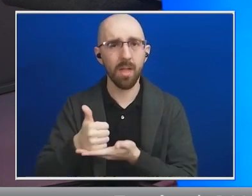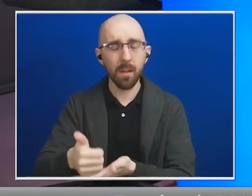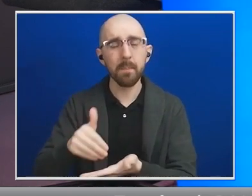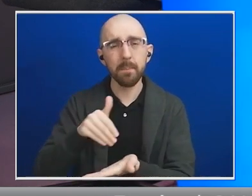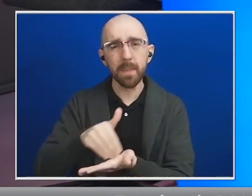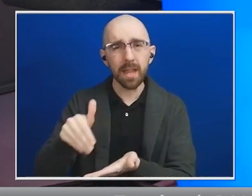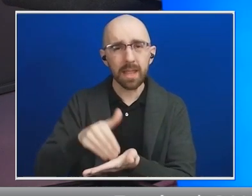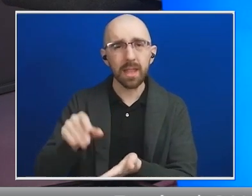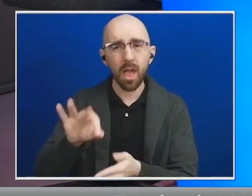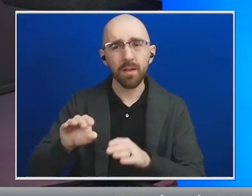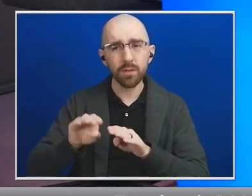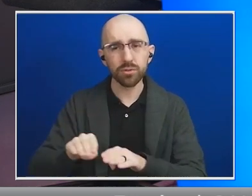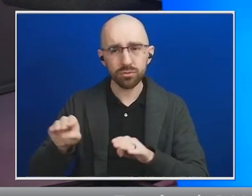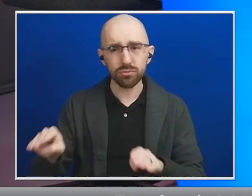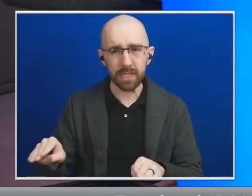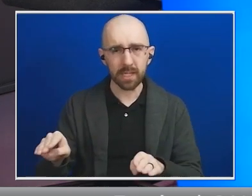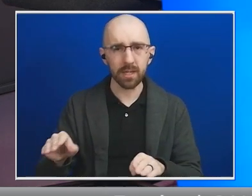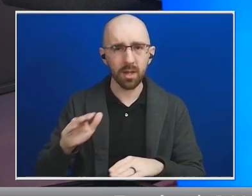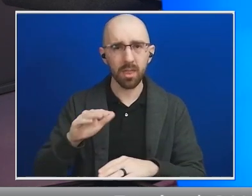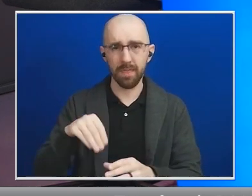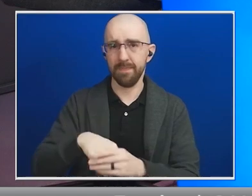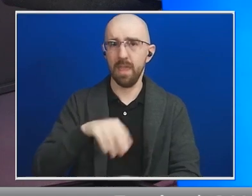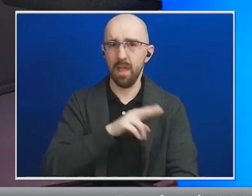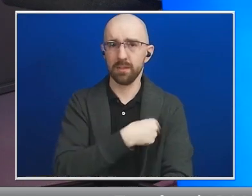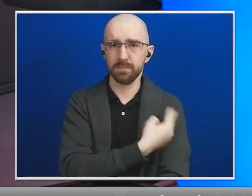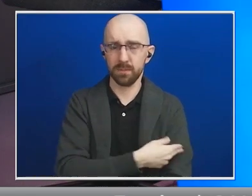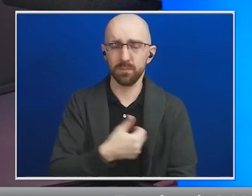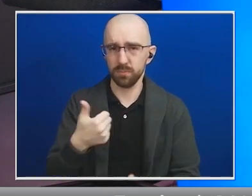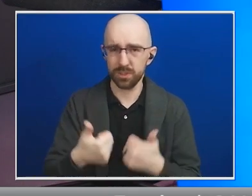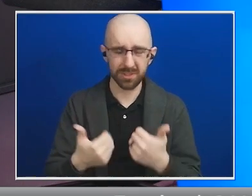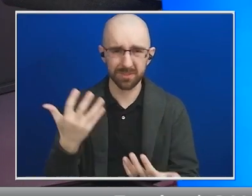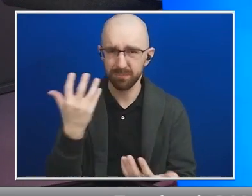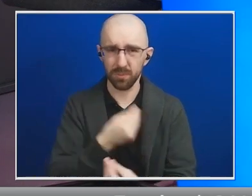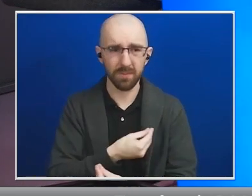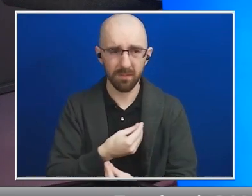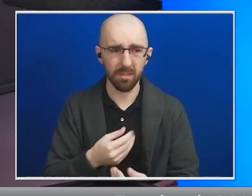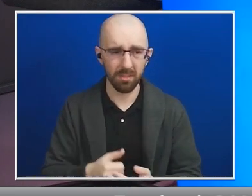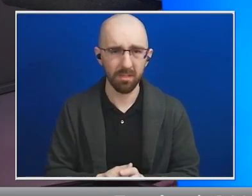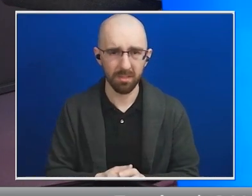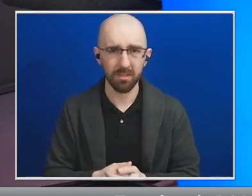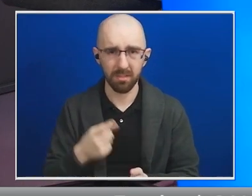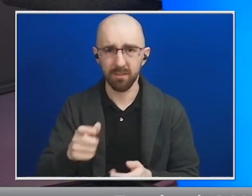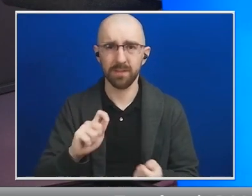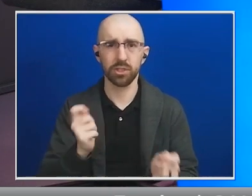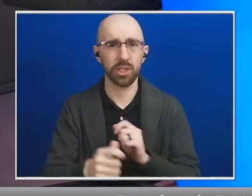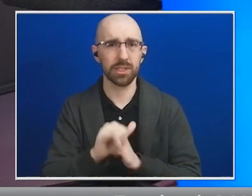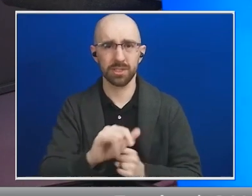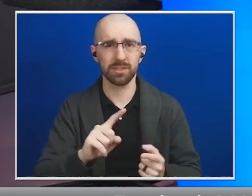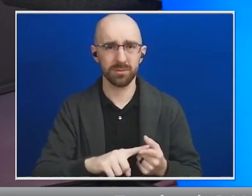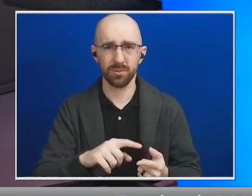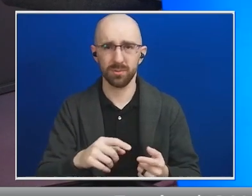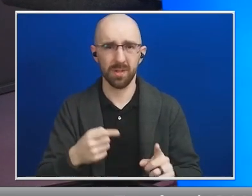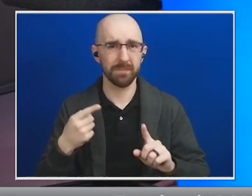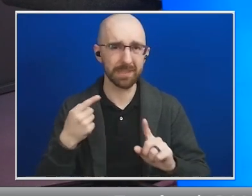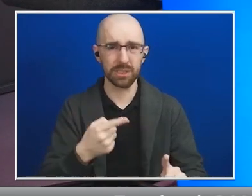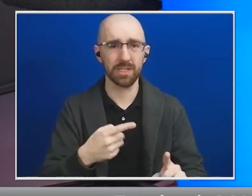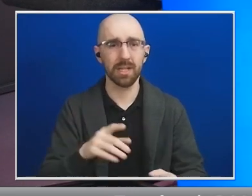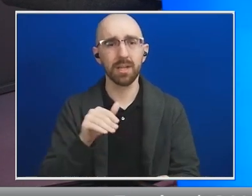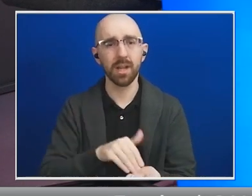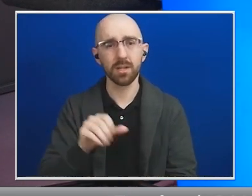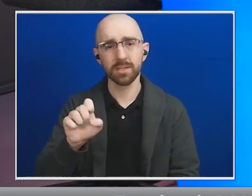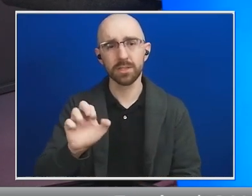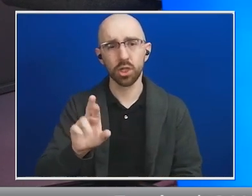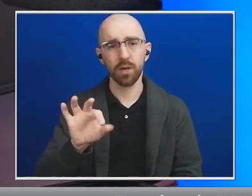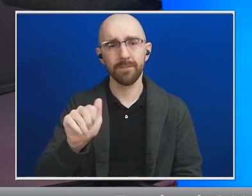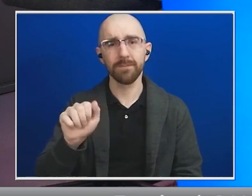children in the hospital, which is so beautiful that you've turned this into such a mission. And Dr. Surface, you specialize